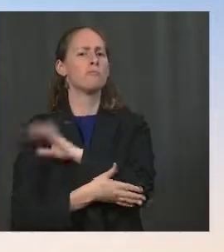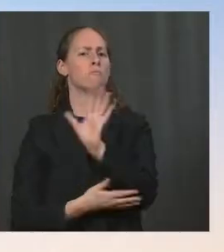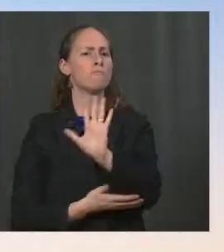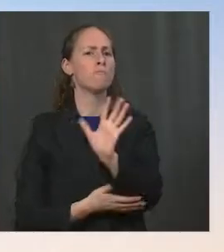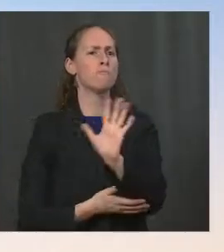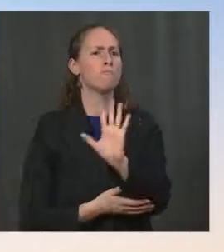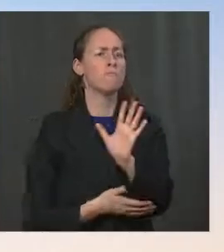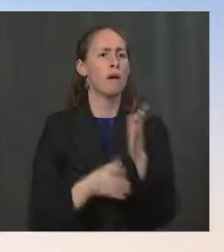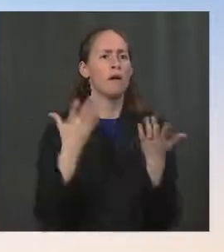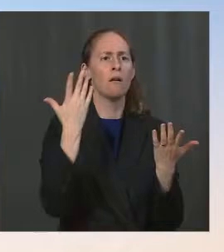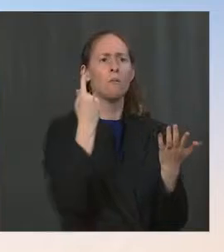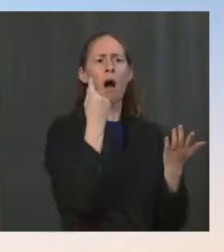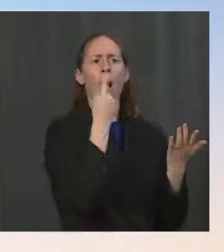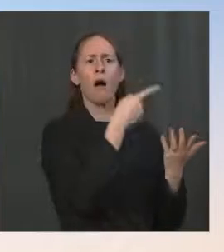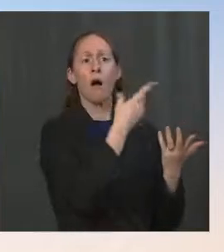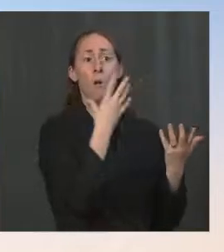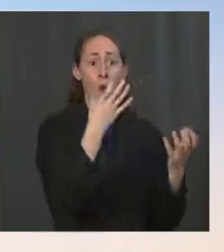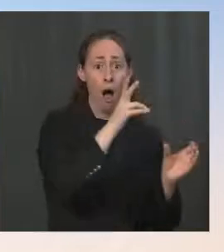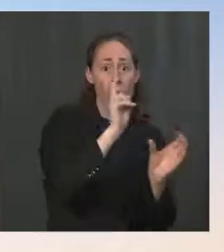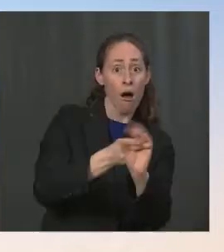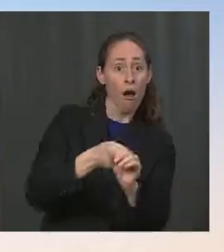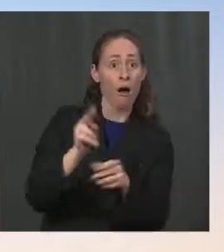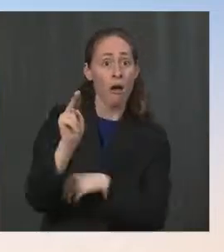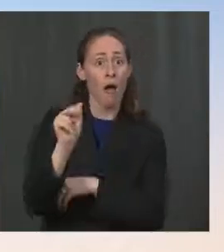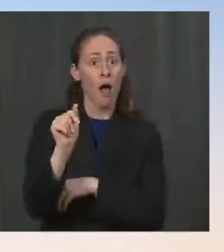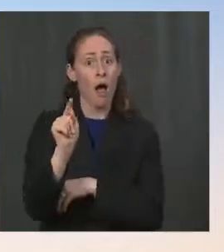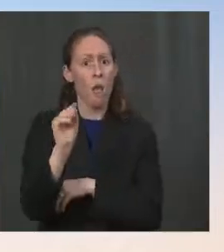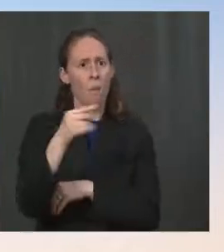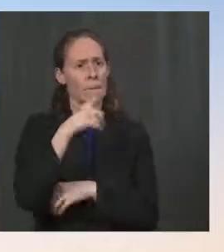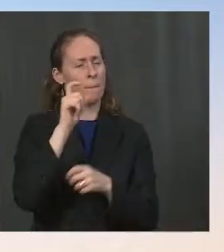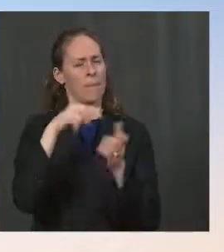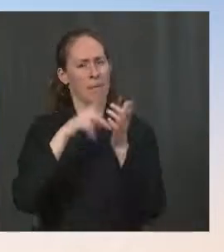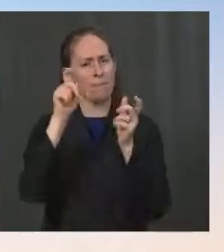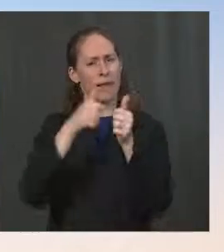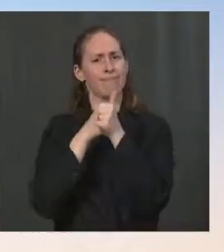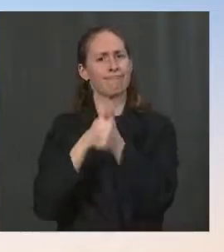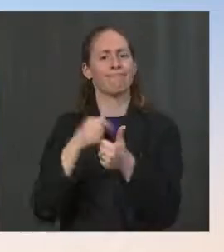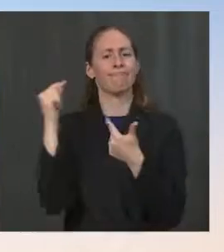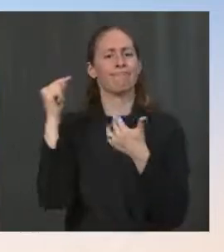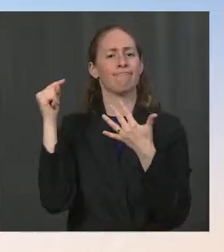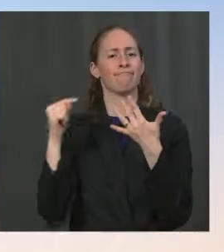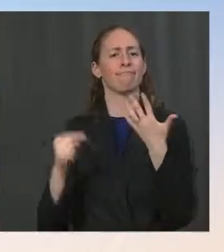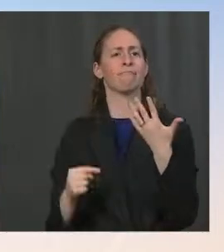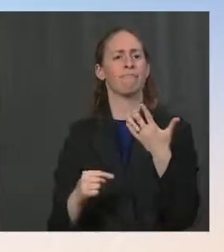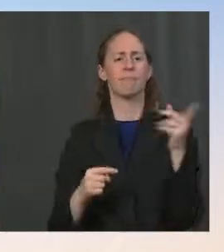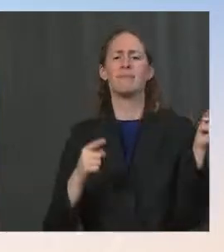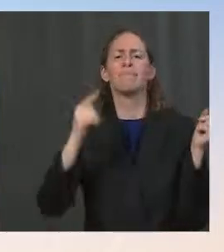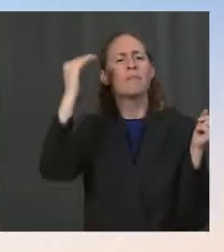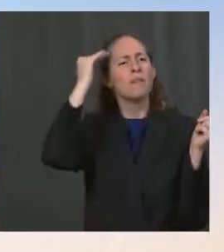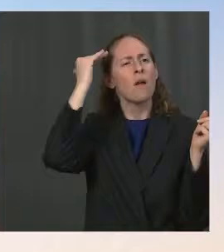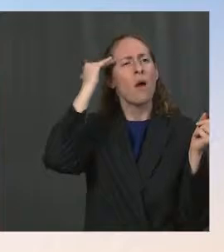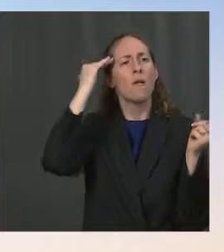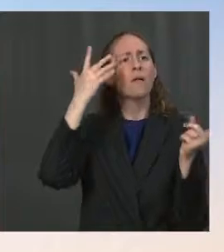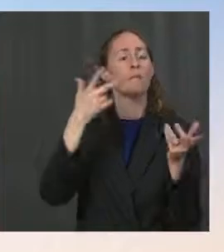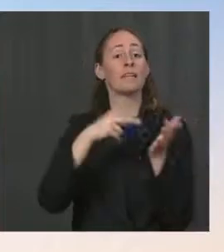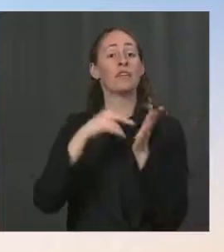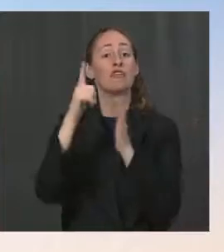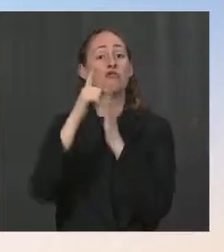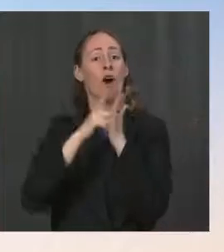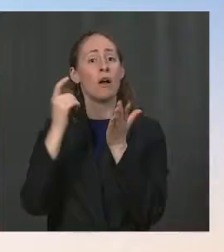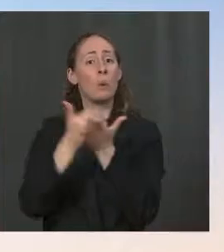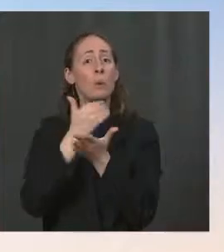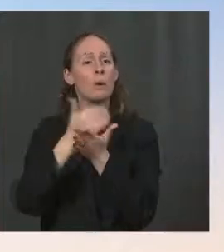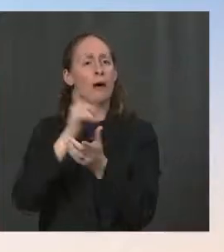are steps that Ukraine needs to take. They're very familiar with these. Efforts to advance rule of law reforms, modernize its defense sector, and